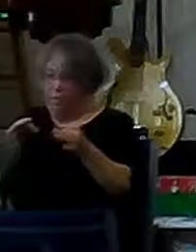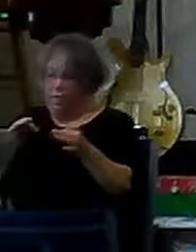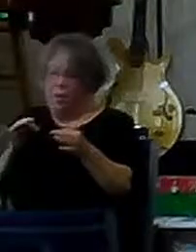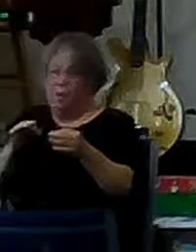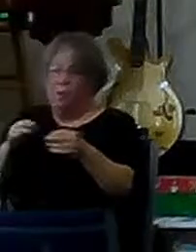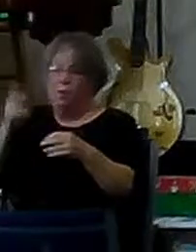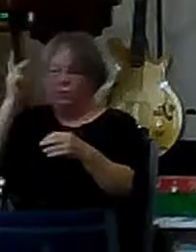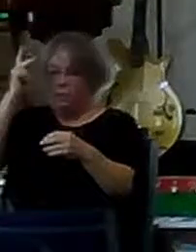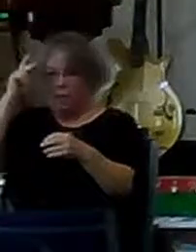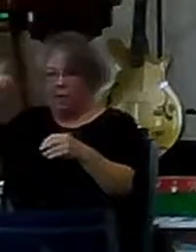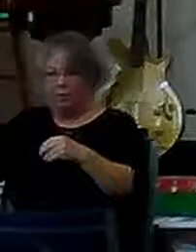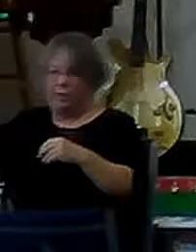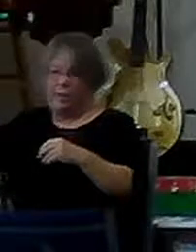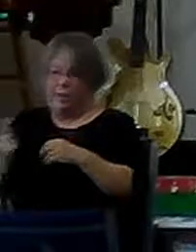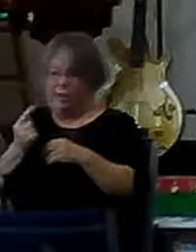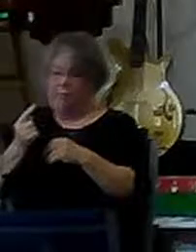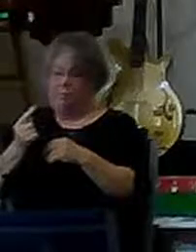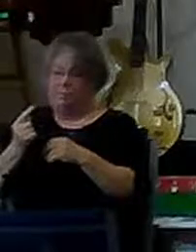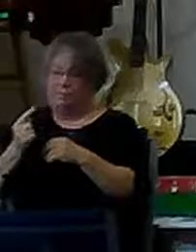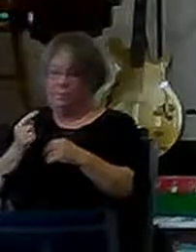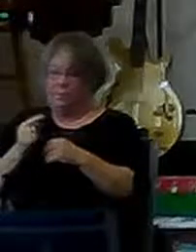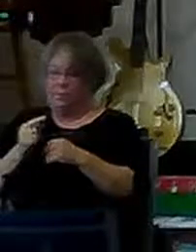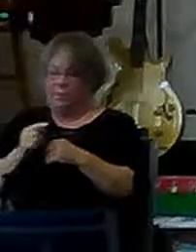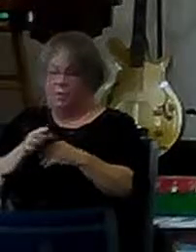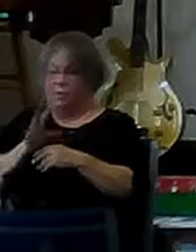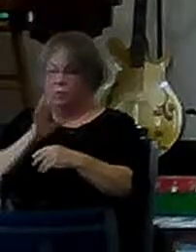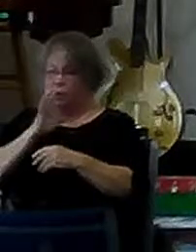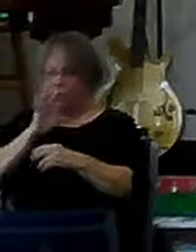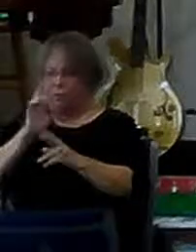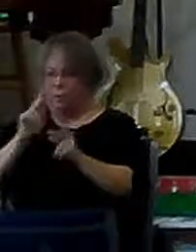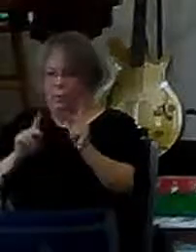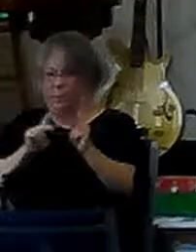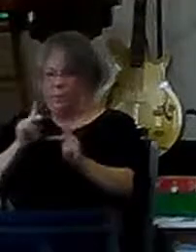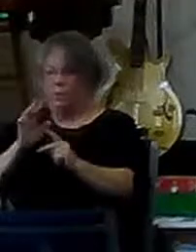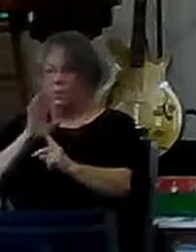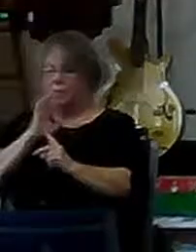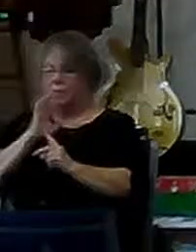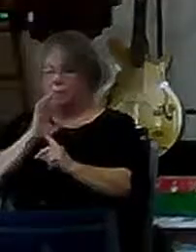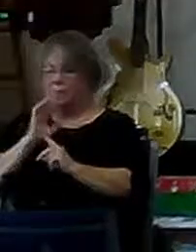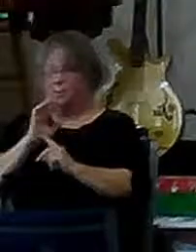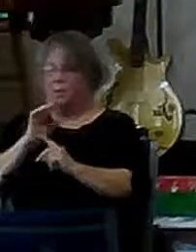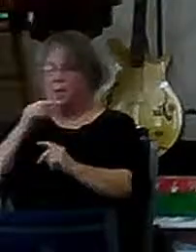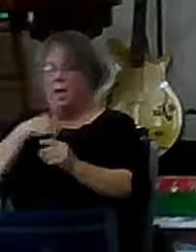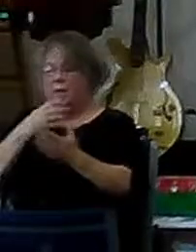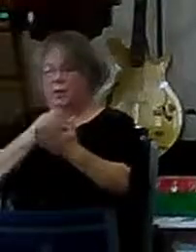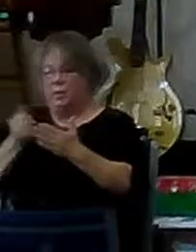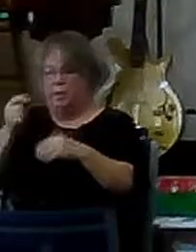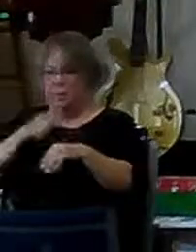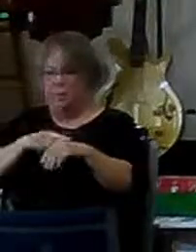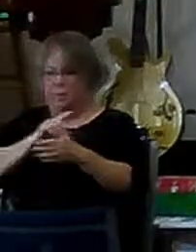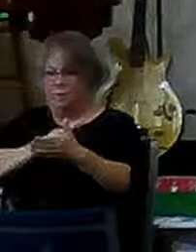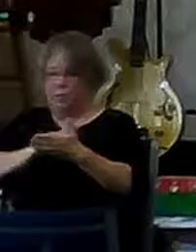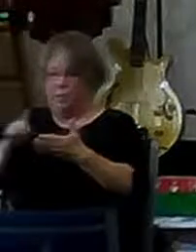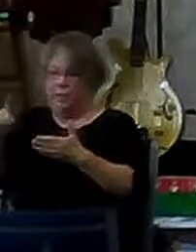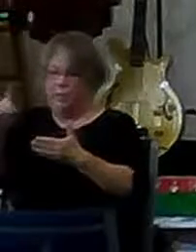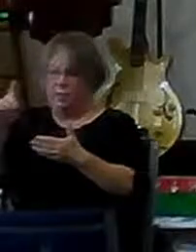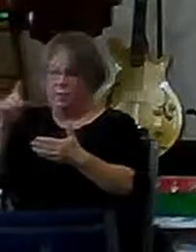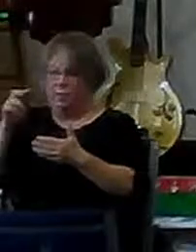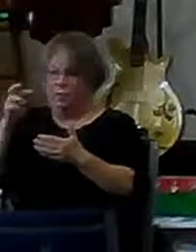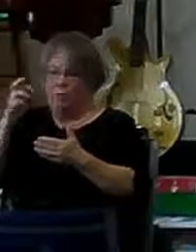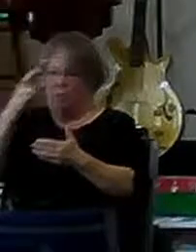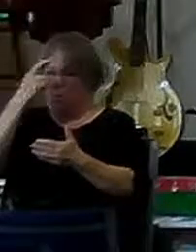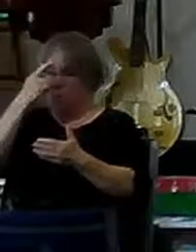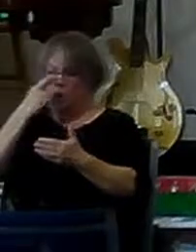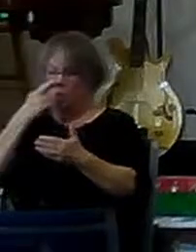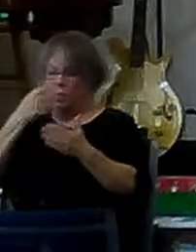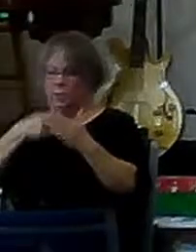I don't know, maybe he used a music stand, whatever he used, and he said, I spent time this week with Romans chapter 9. This is a